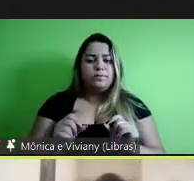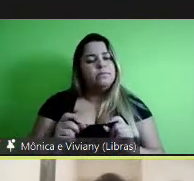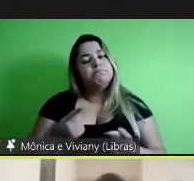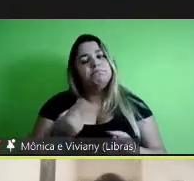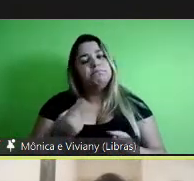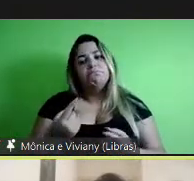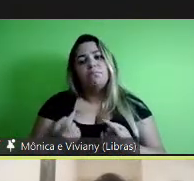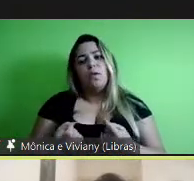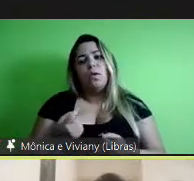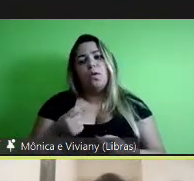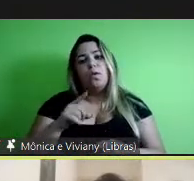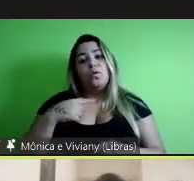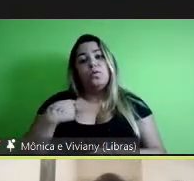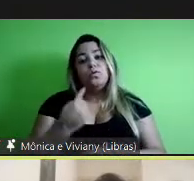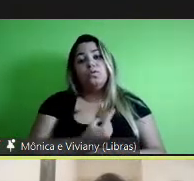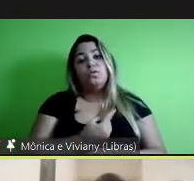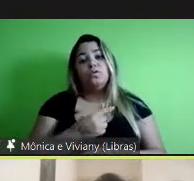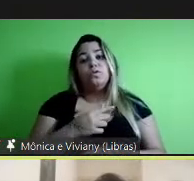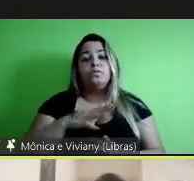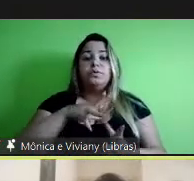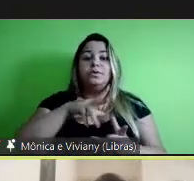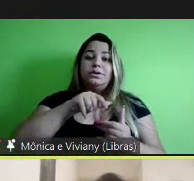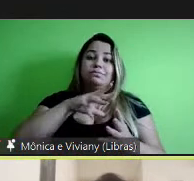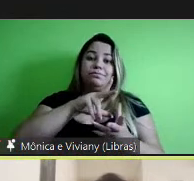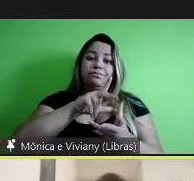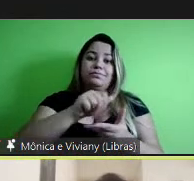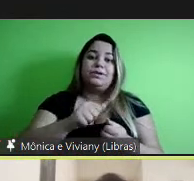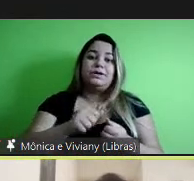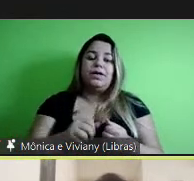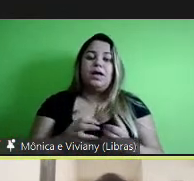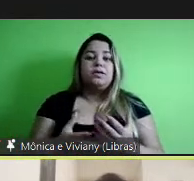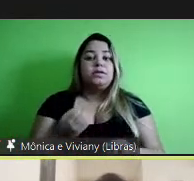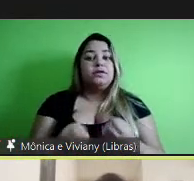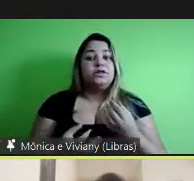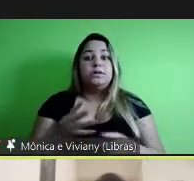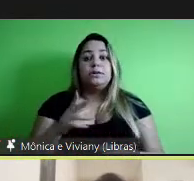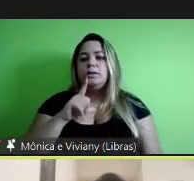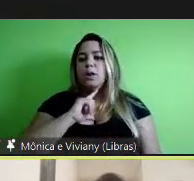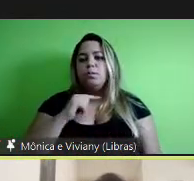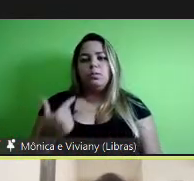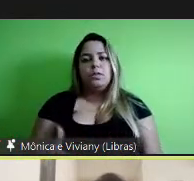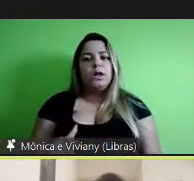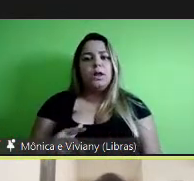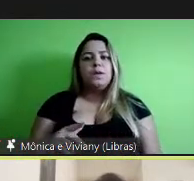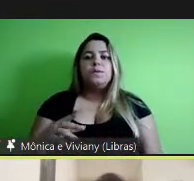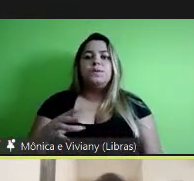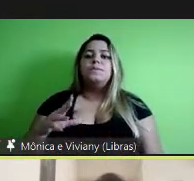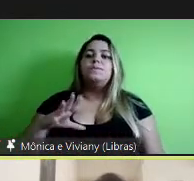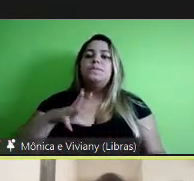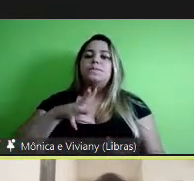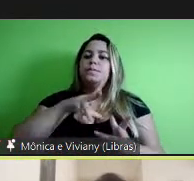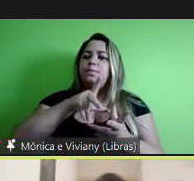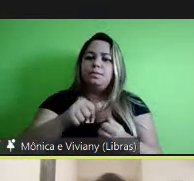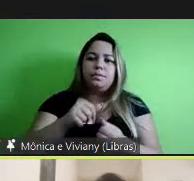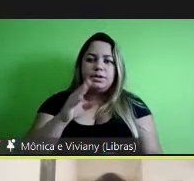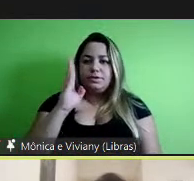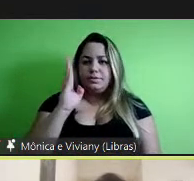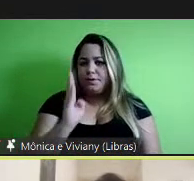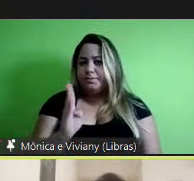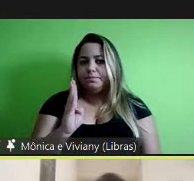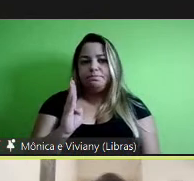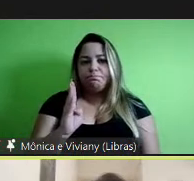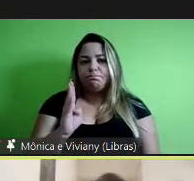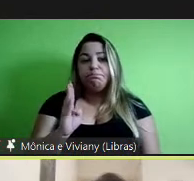disease is connected to the fact that our planet is getting hotter. There is no planet B in many